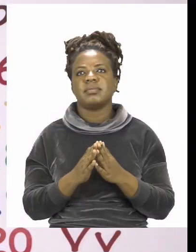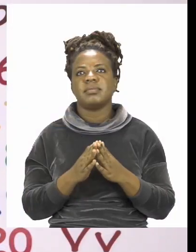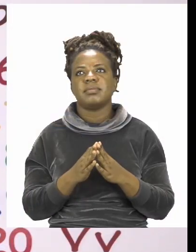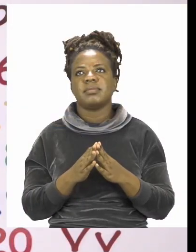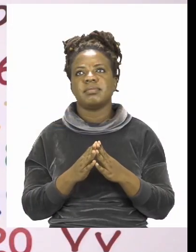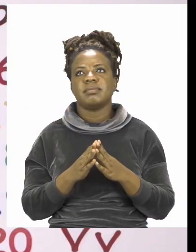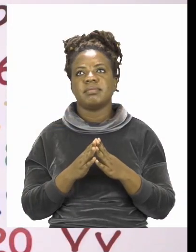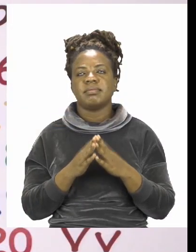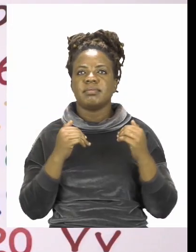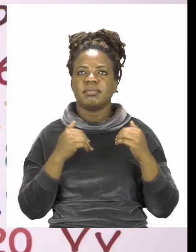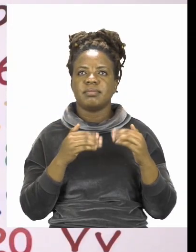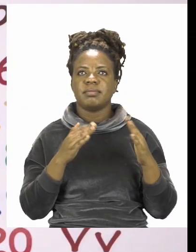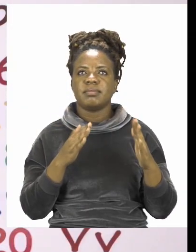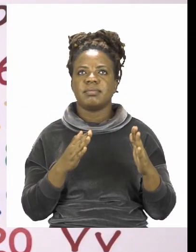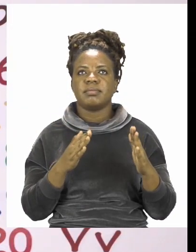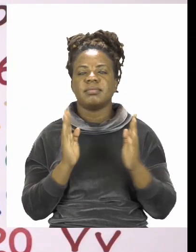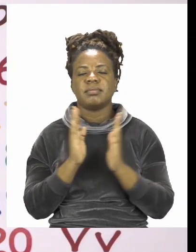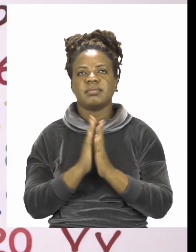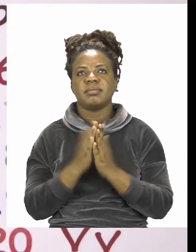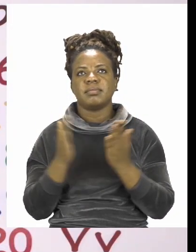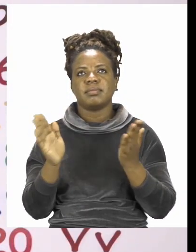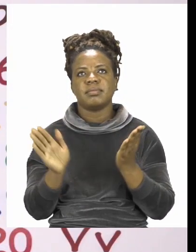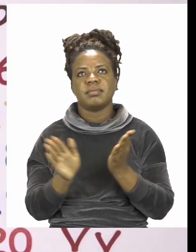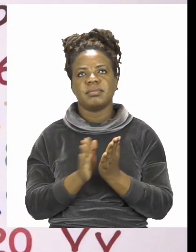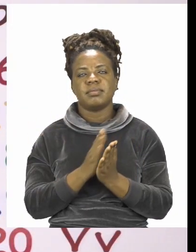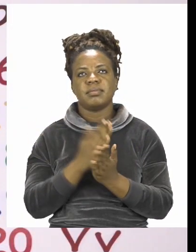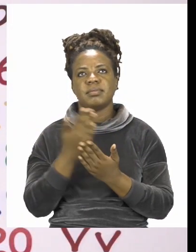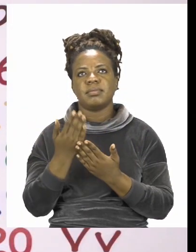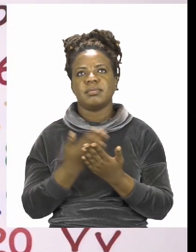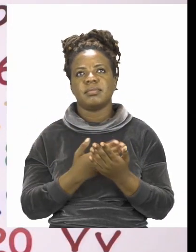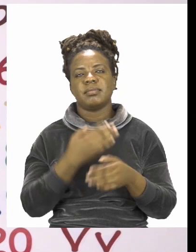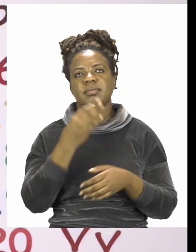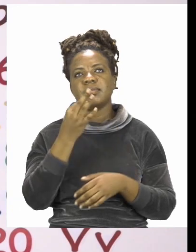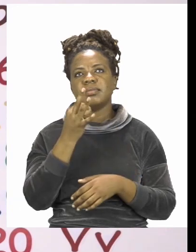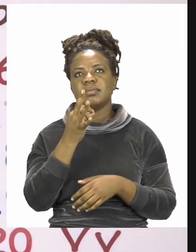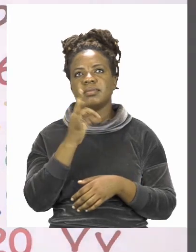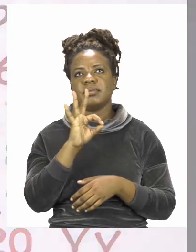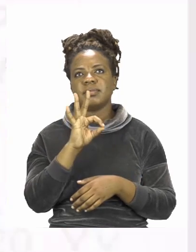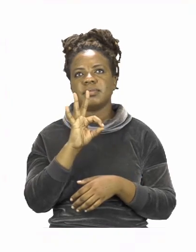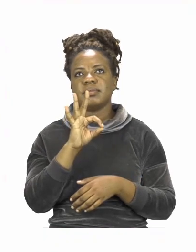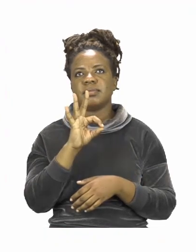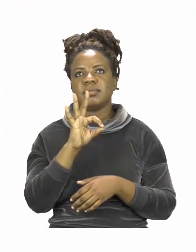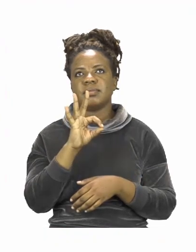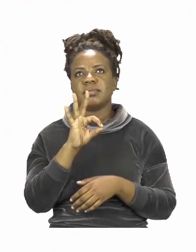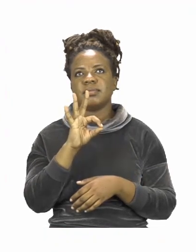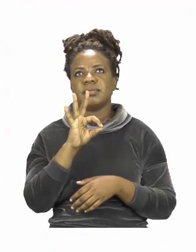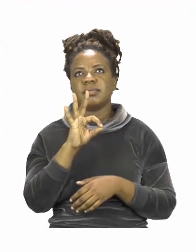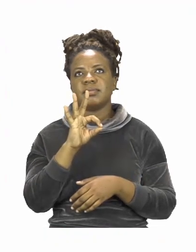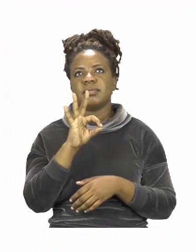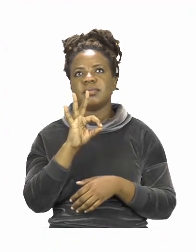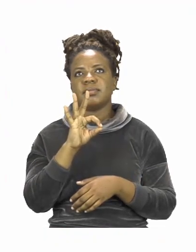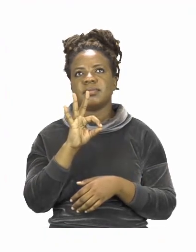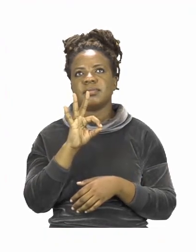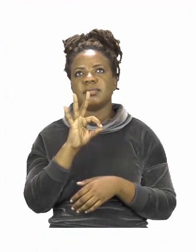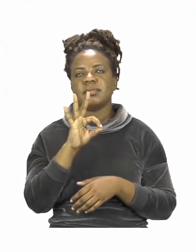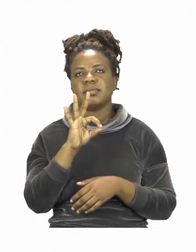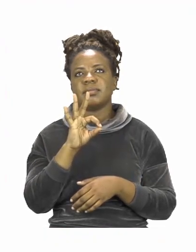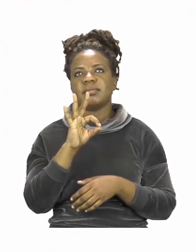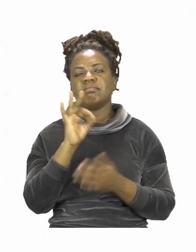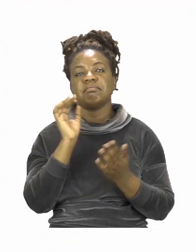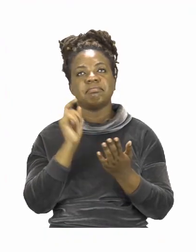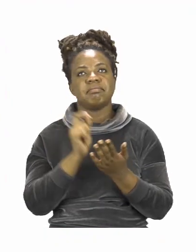To start our lesson today, boys and girls, we are going to go to page 9. On page 9, we are doing